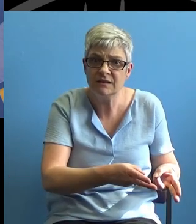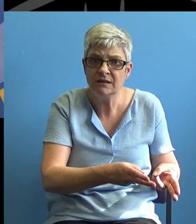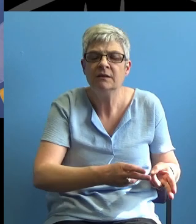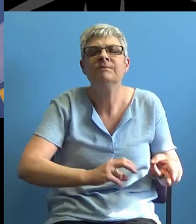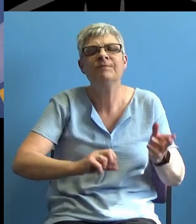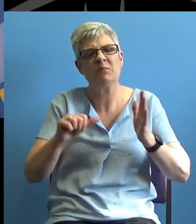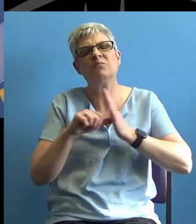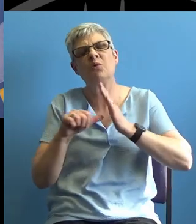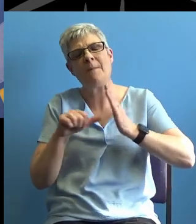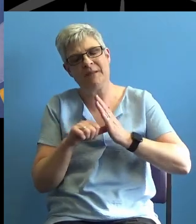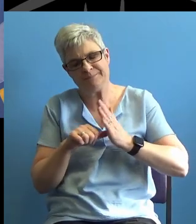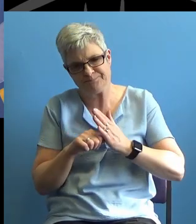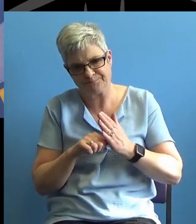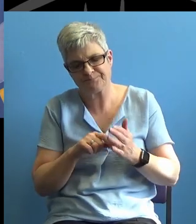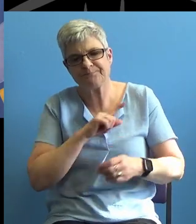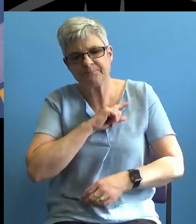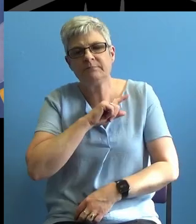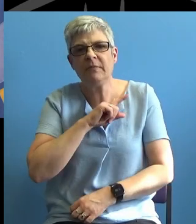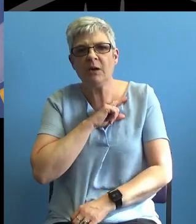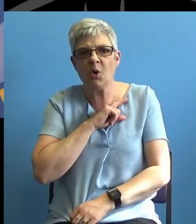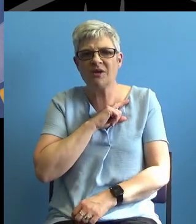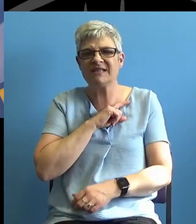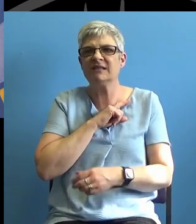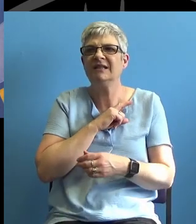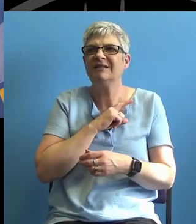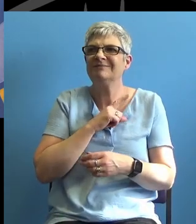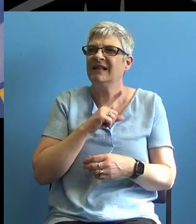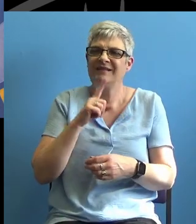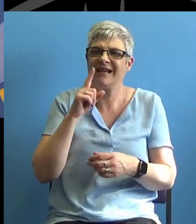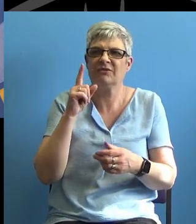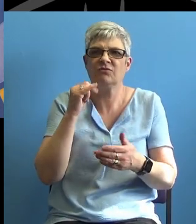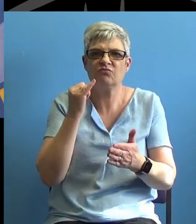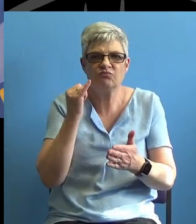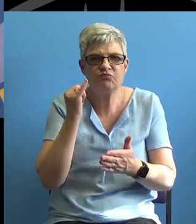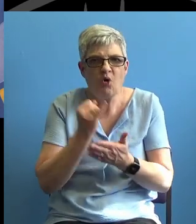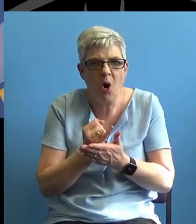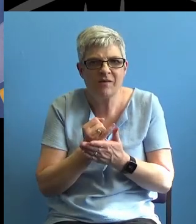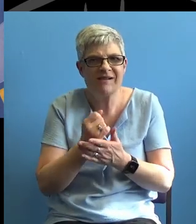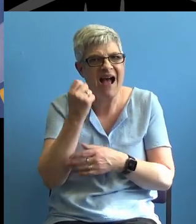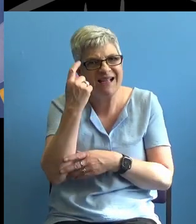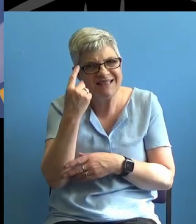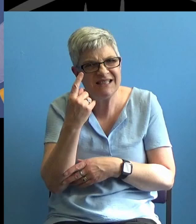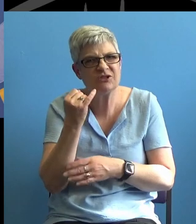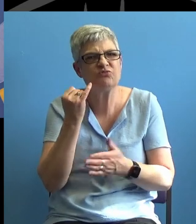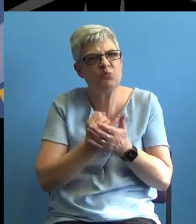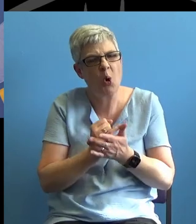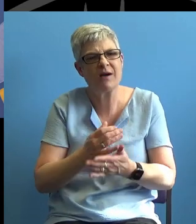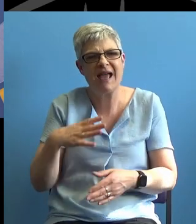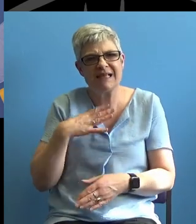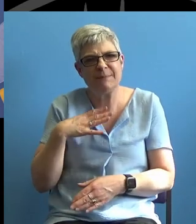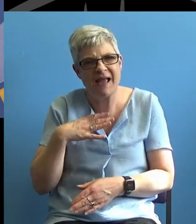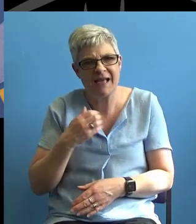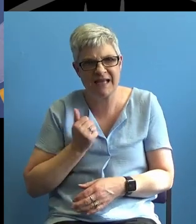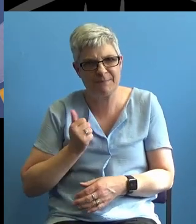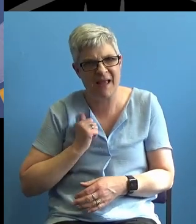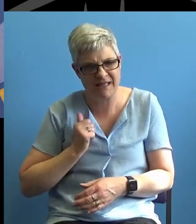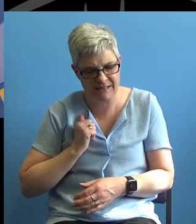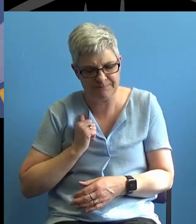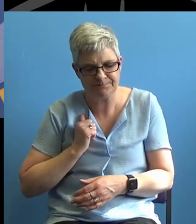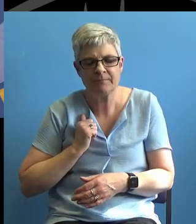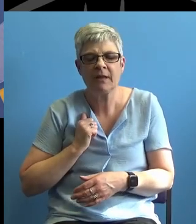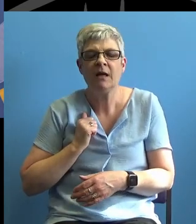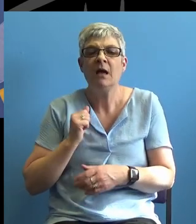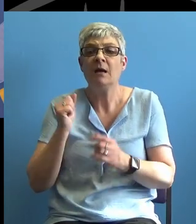their problem was due to their having wrong ideas or wrong expectations. For Jesus and then